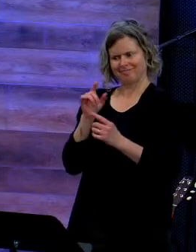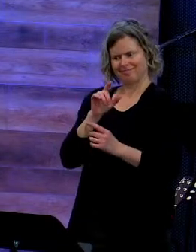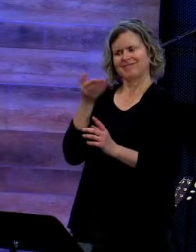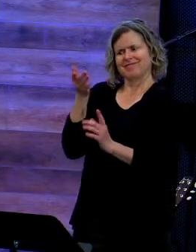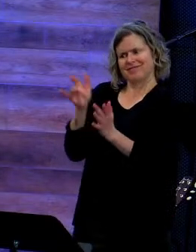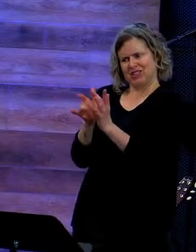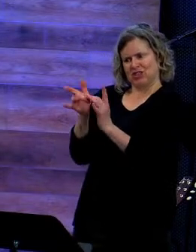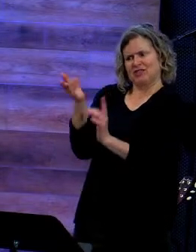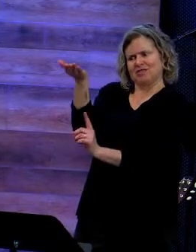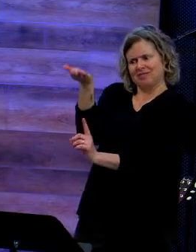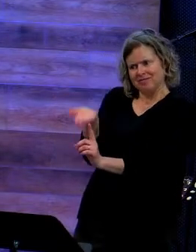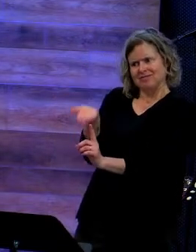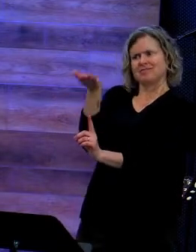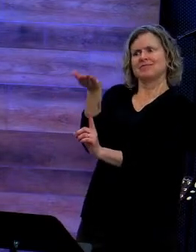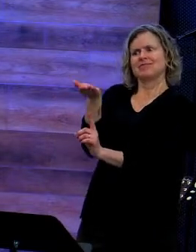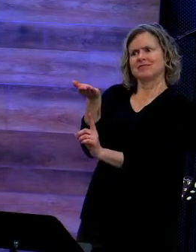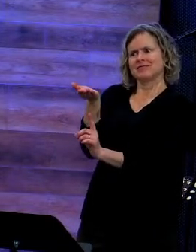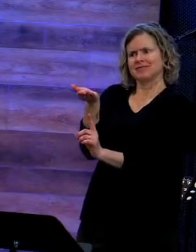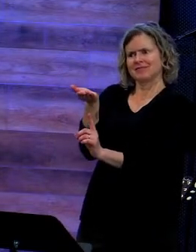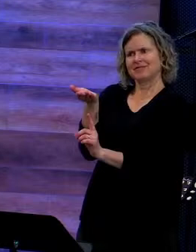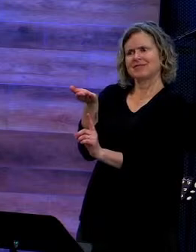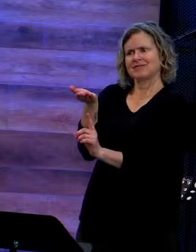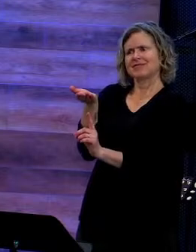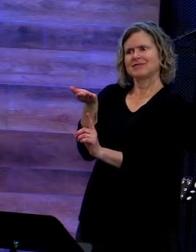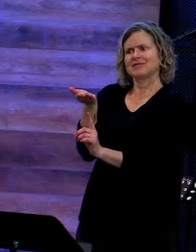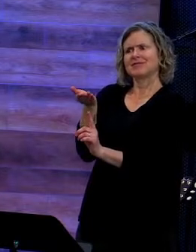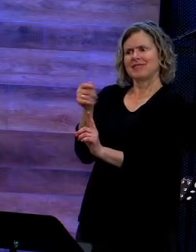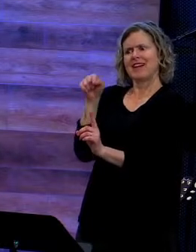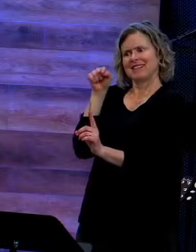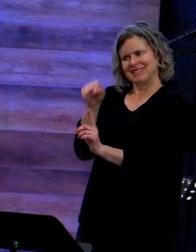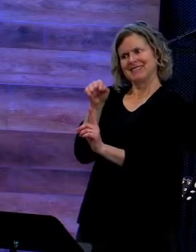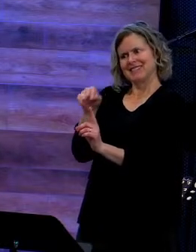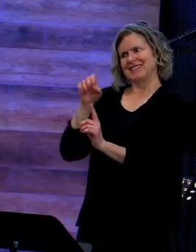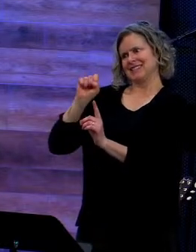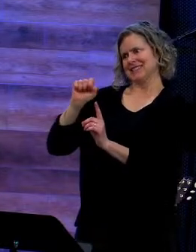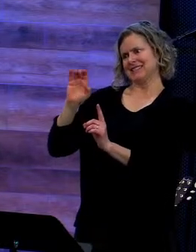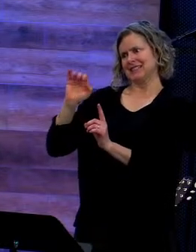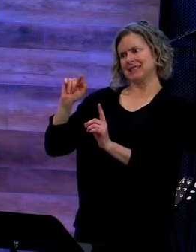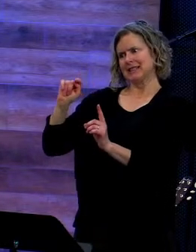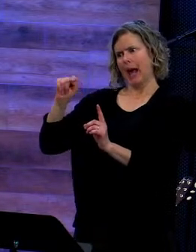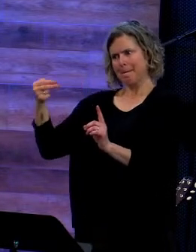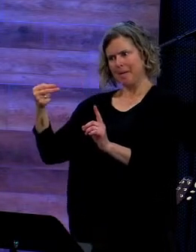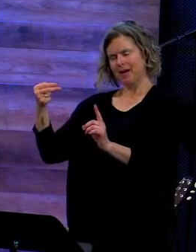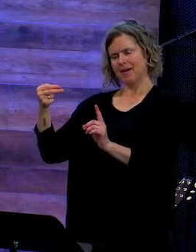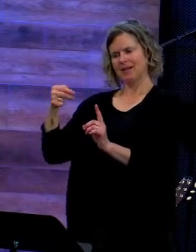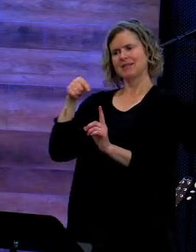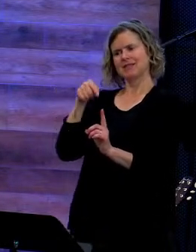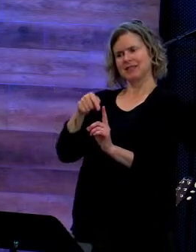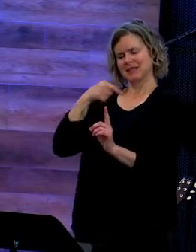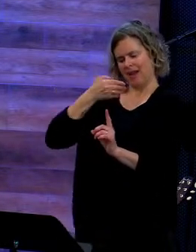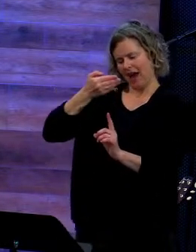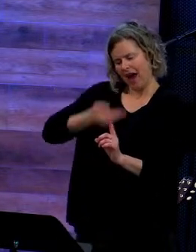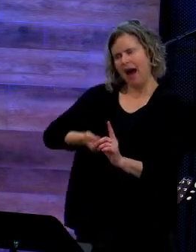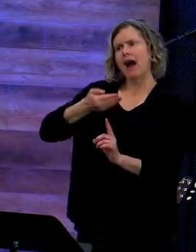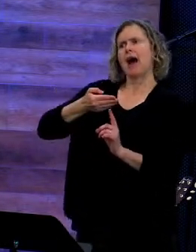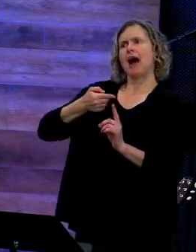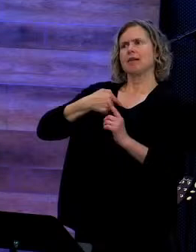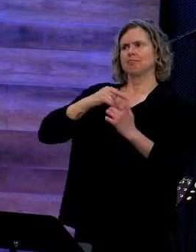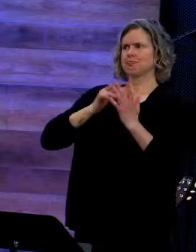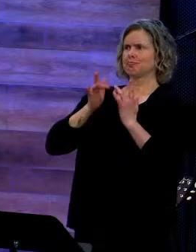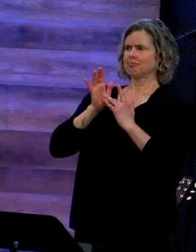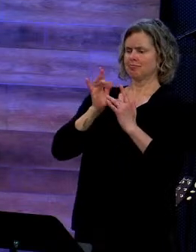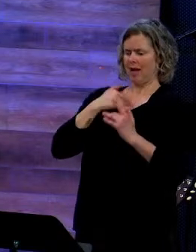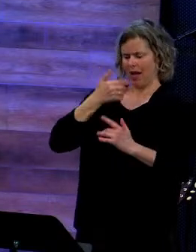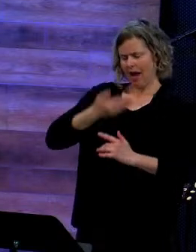Sabbath. He's saying, I am the seventh day rest. You want to find eternal paradise that was promised